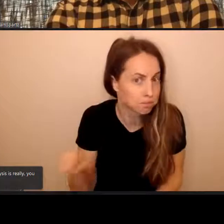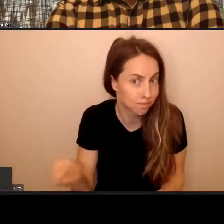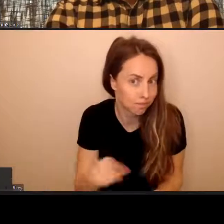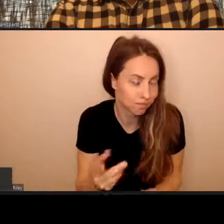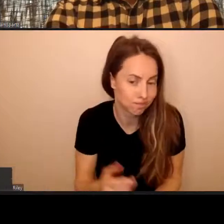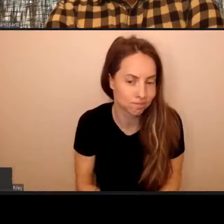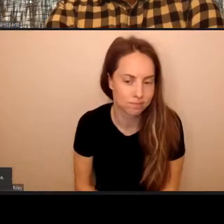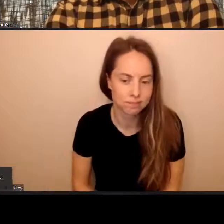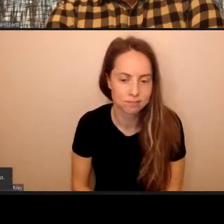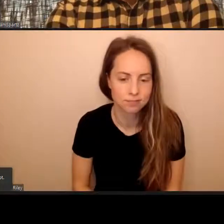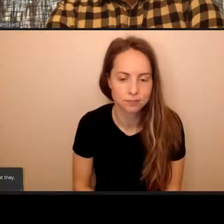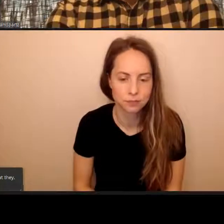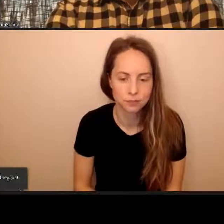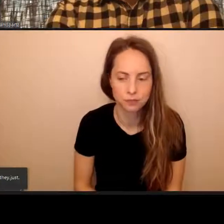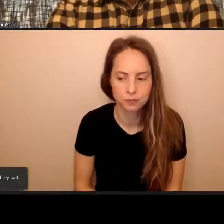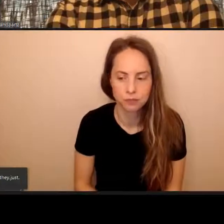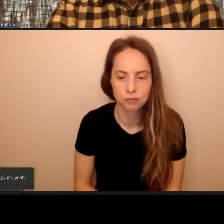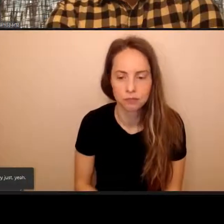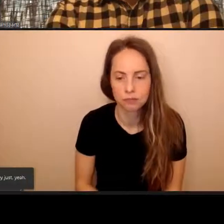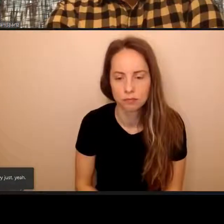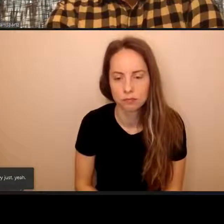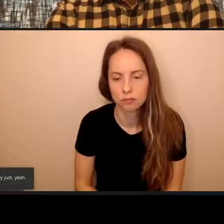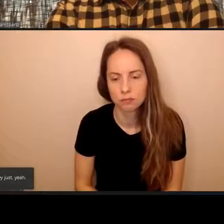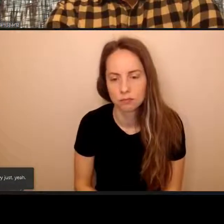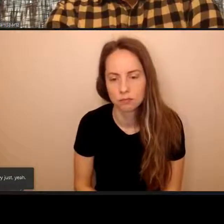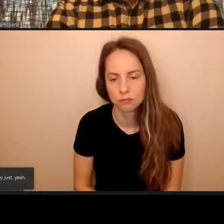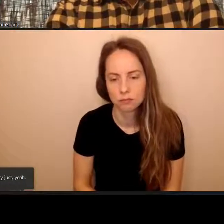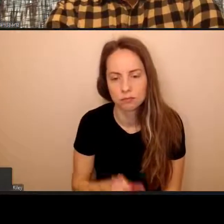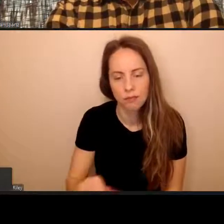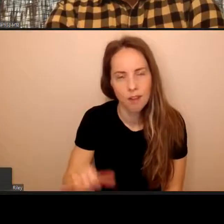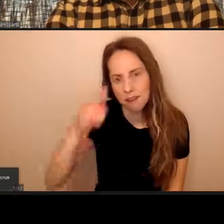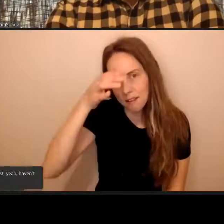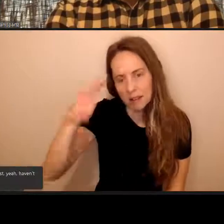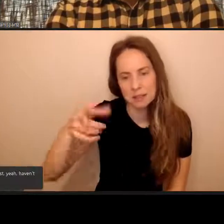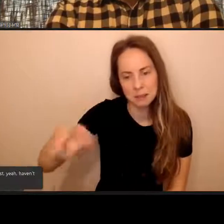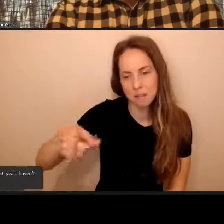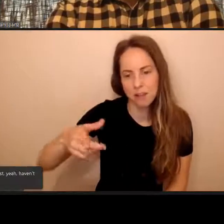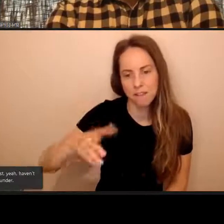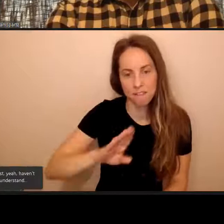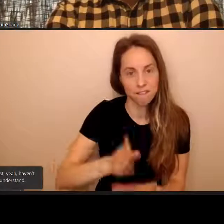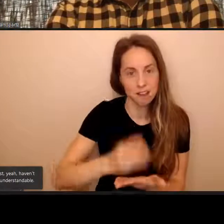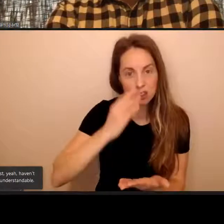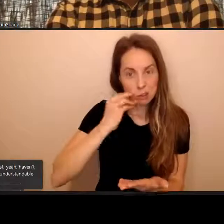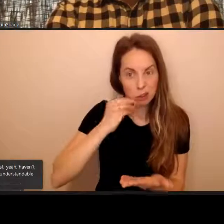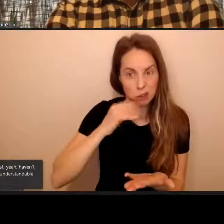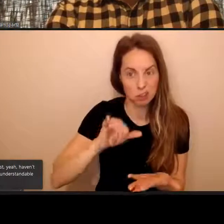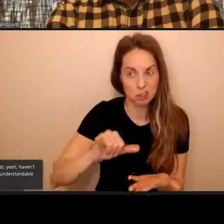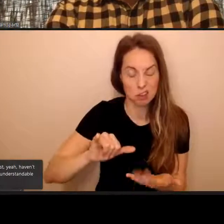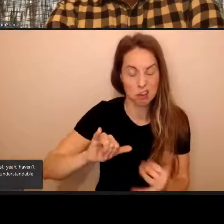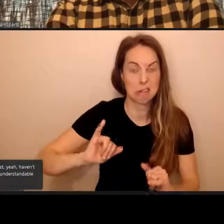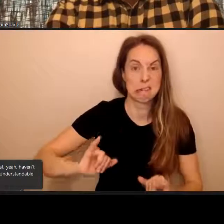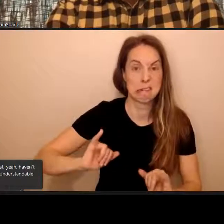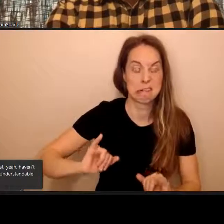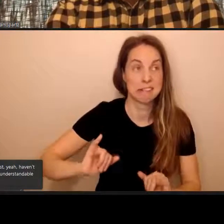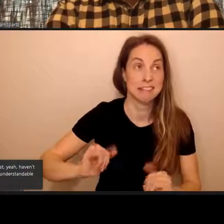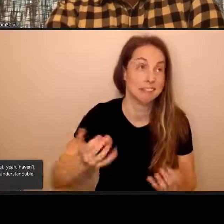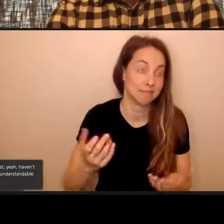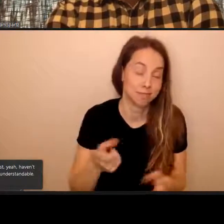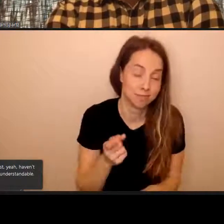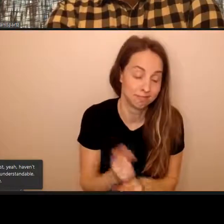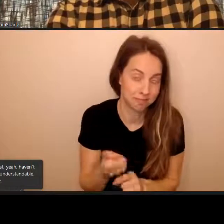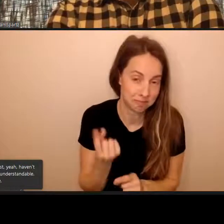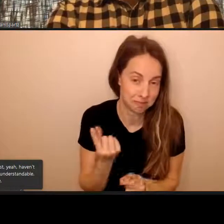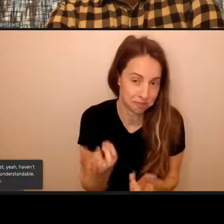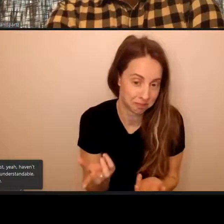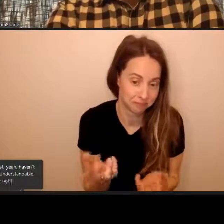this concept that they just, haven't experienced, which is totally understandable, right? I mean,